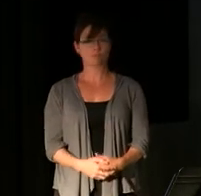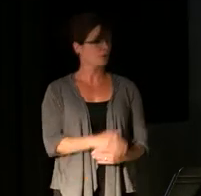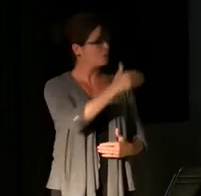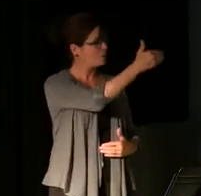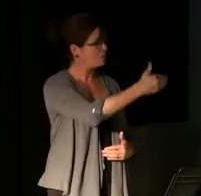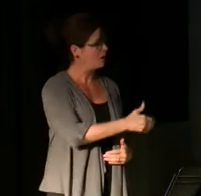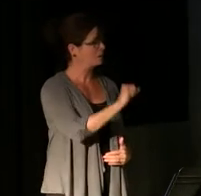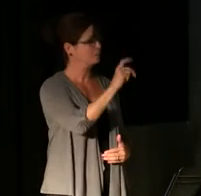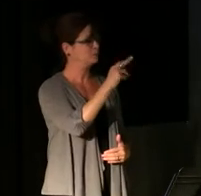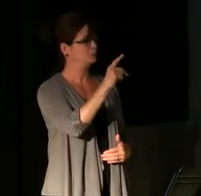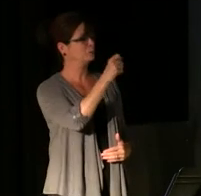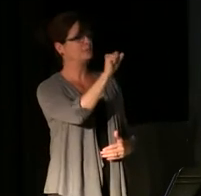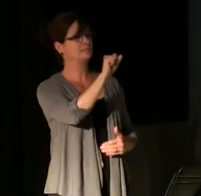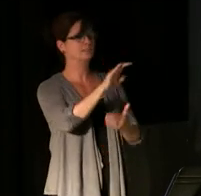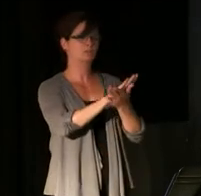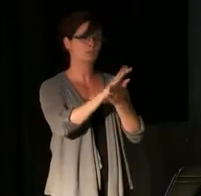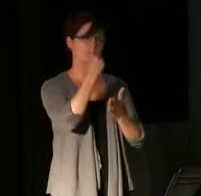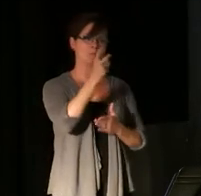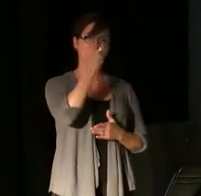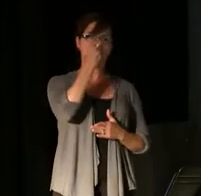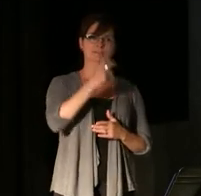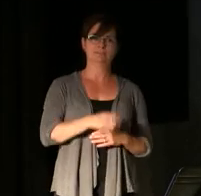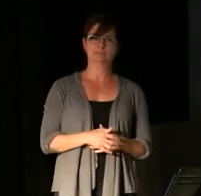Welcome to Spring School for the Blind.